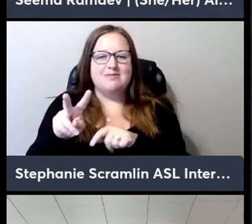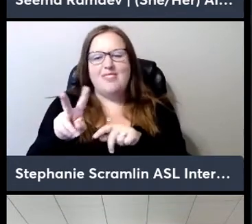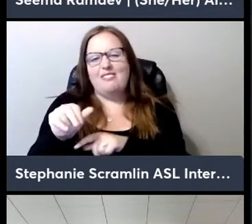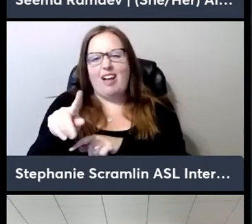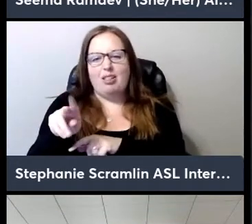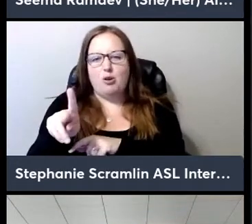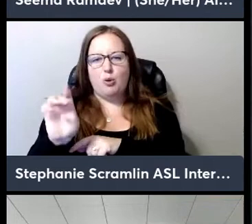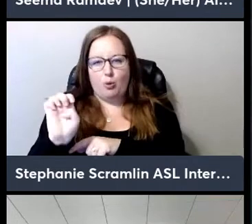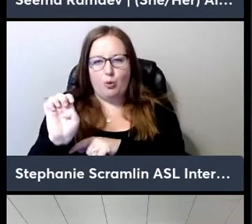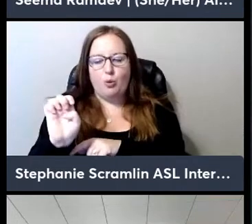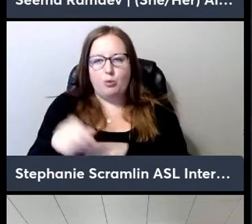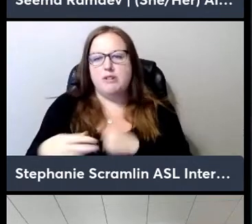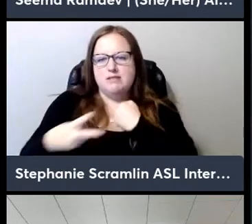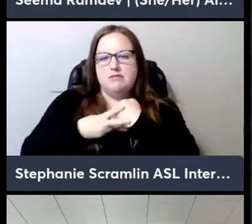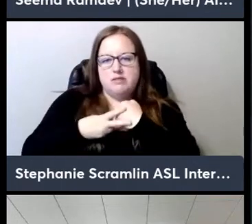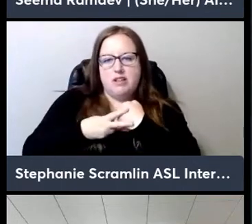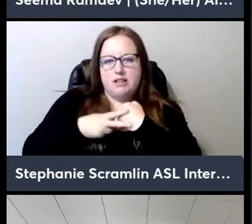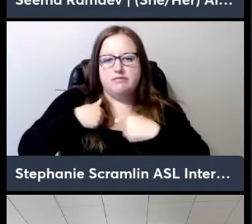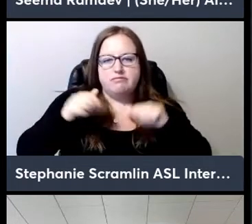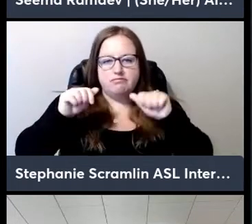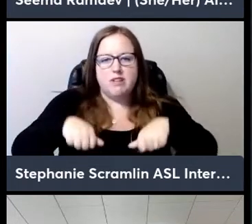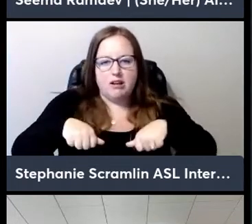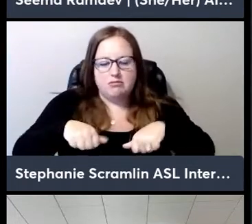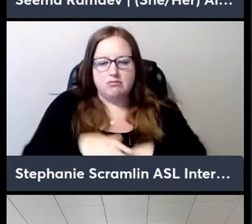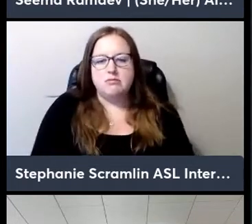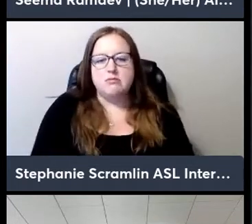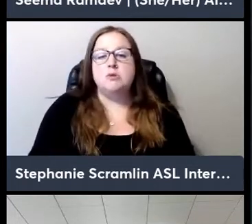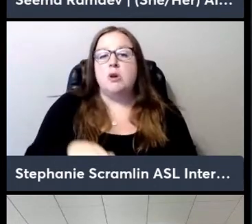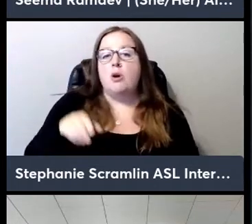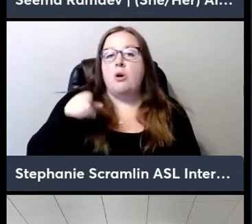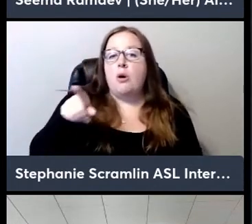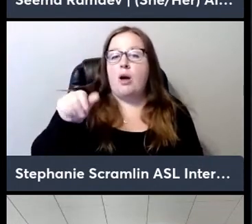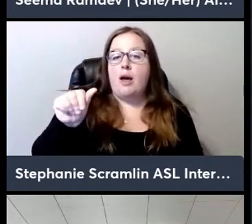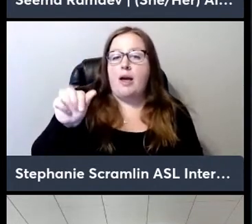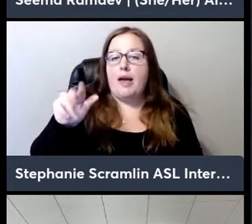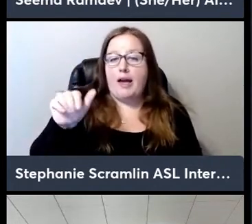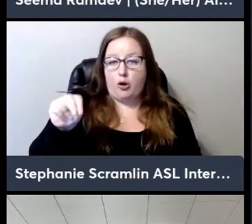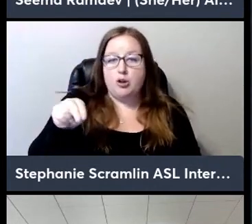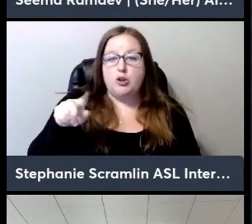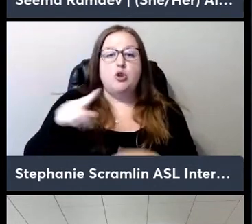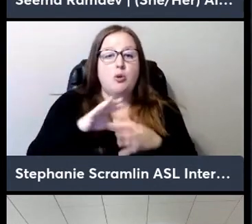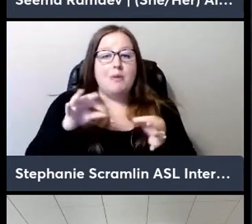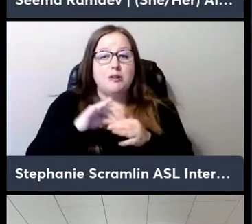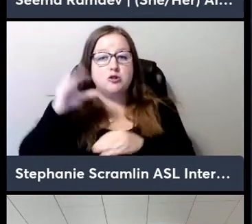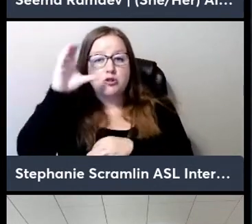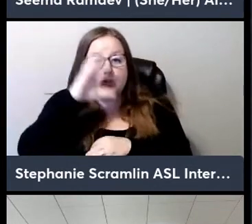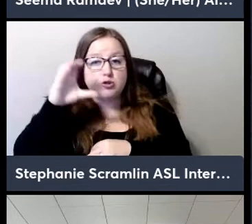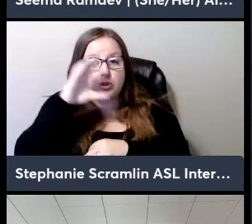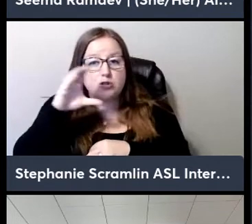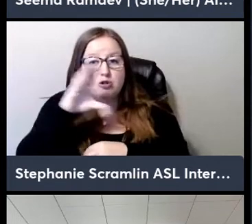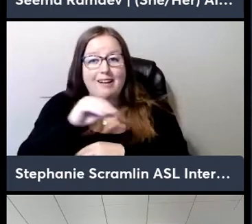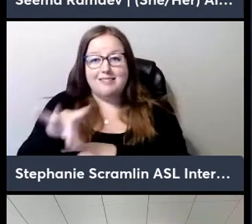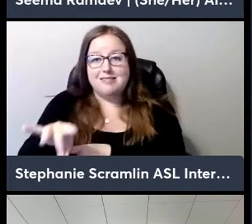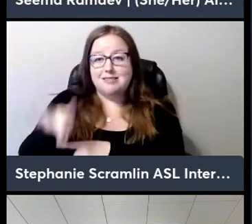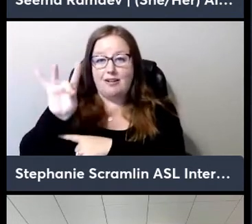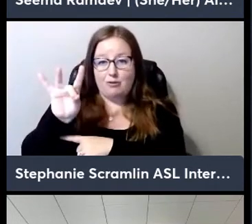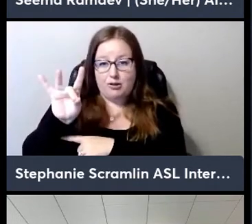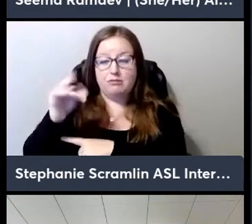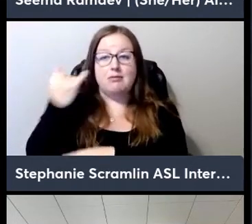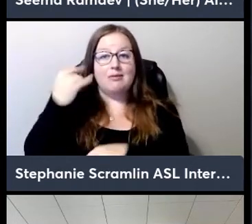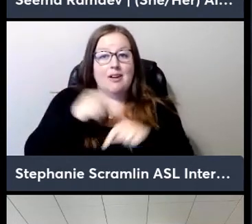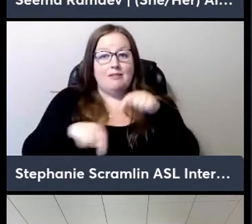and then save that. So Aaron, you mentioned the search and discovery. Yeah. So if I go back